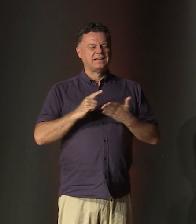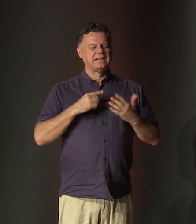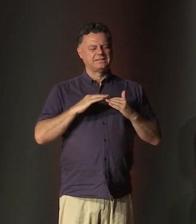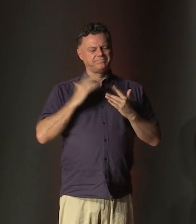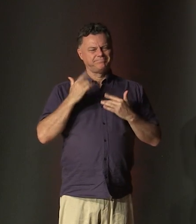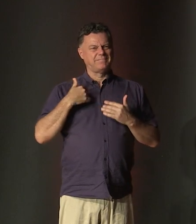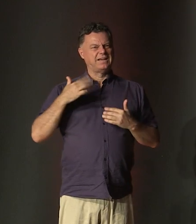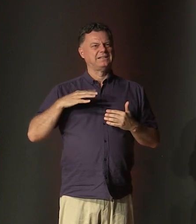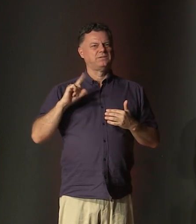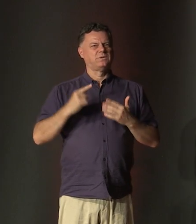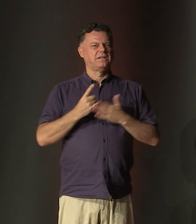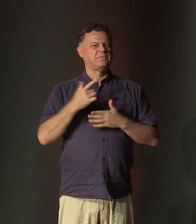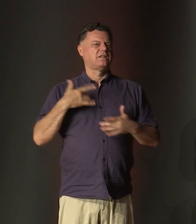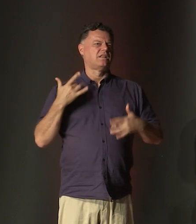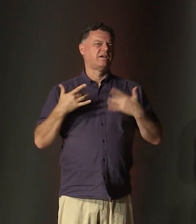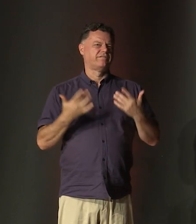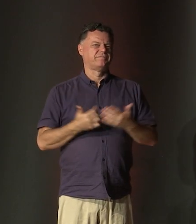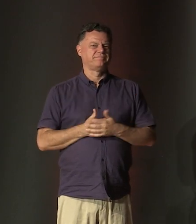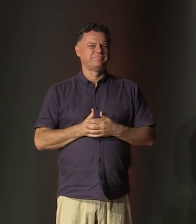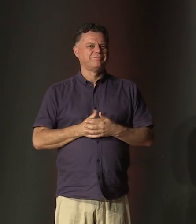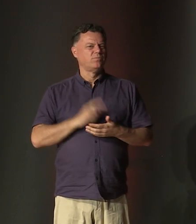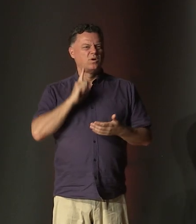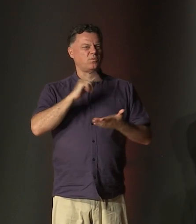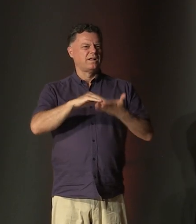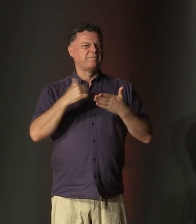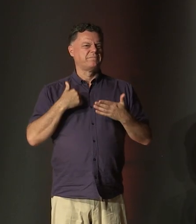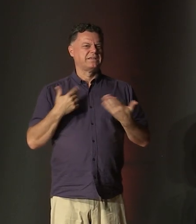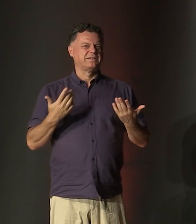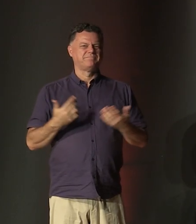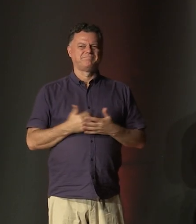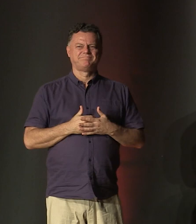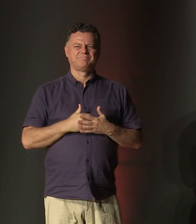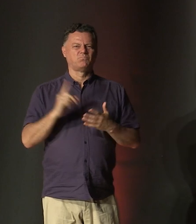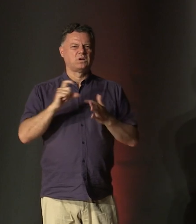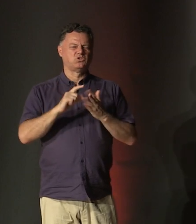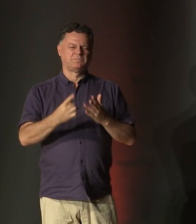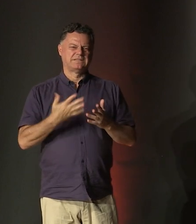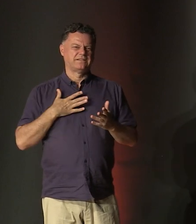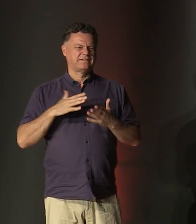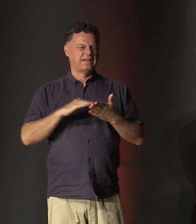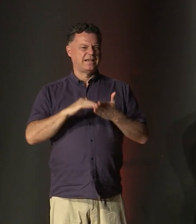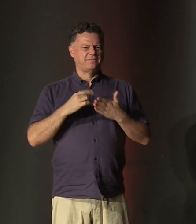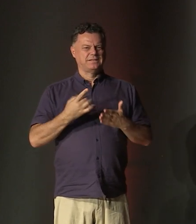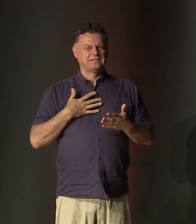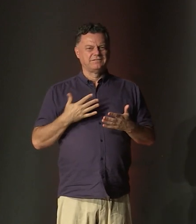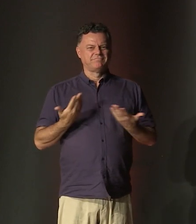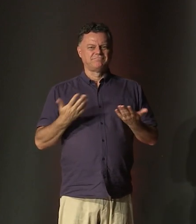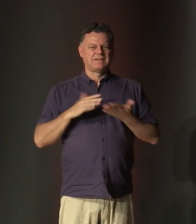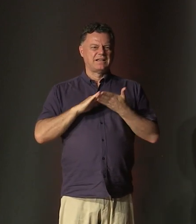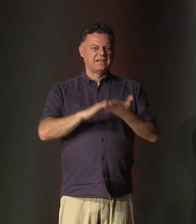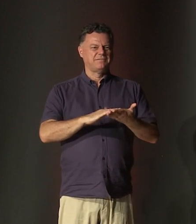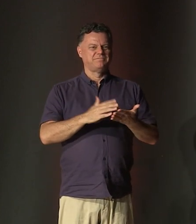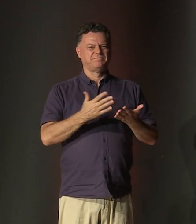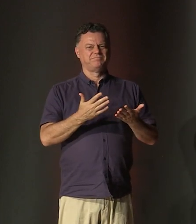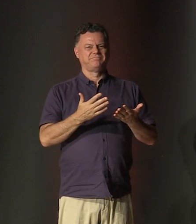really need right now. What would be most helpful for me? What could I do that would be in the service of my